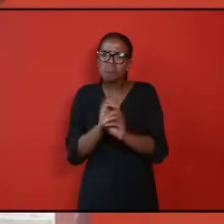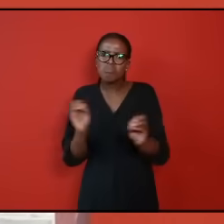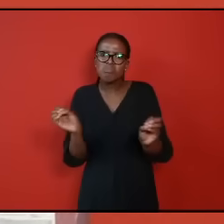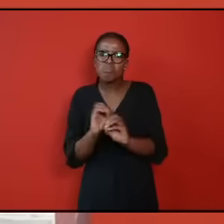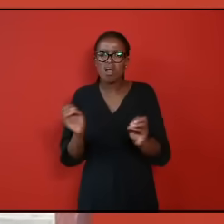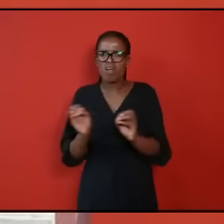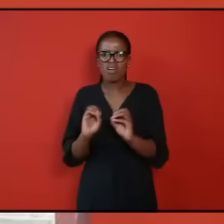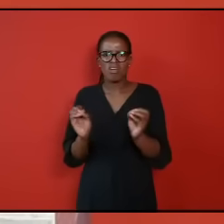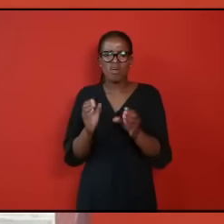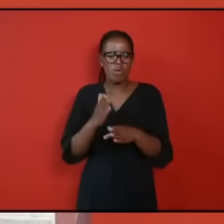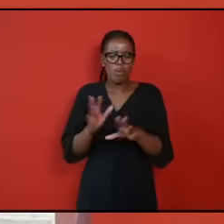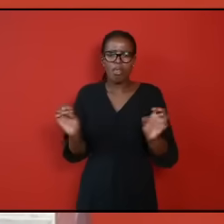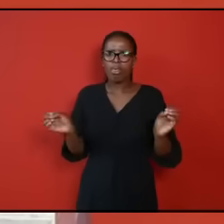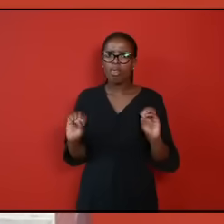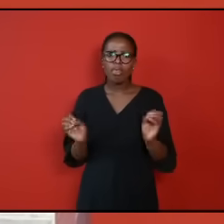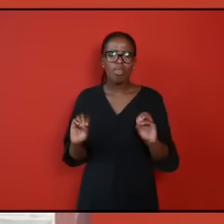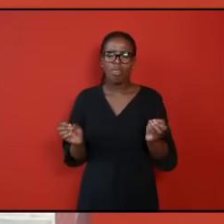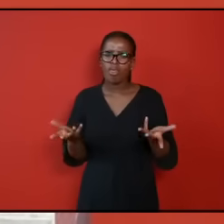innovative.